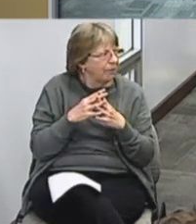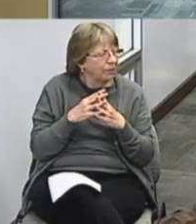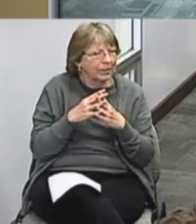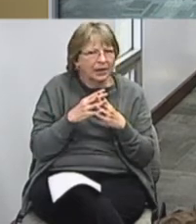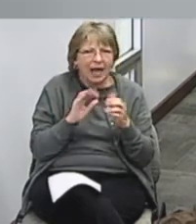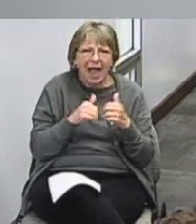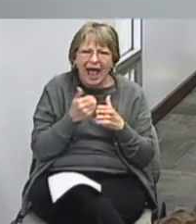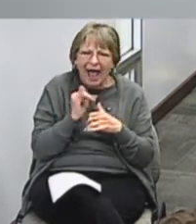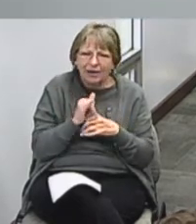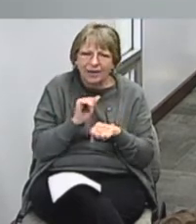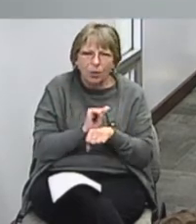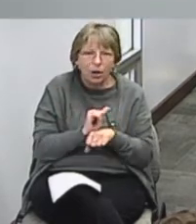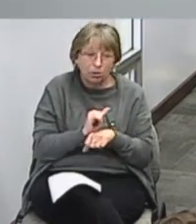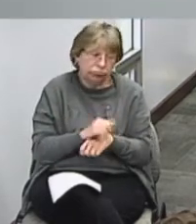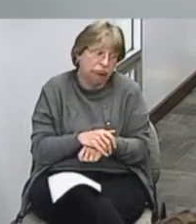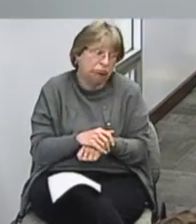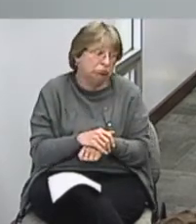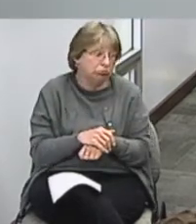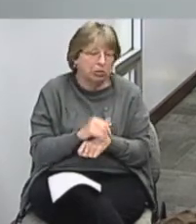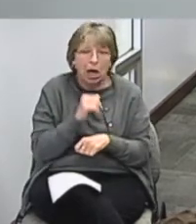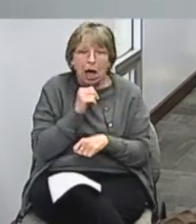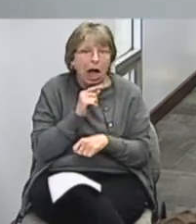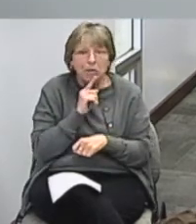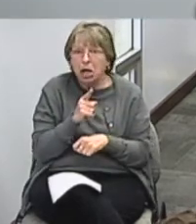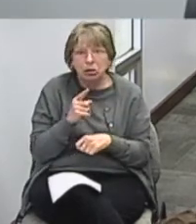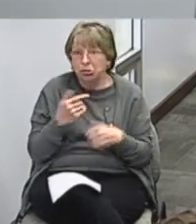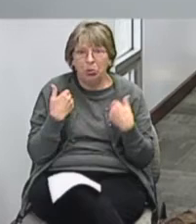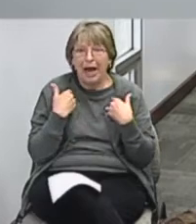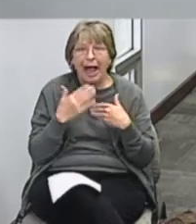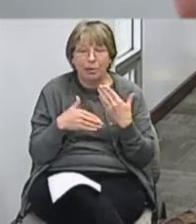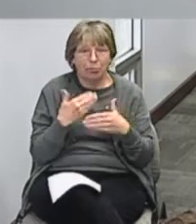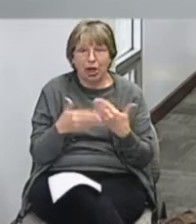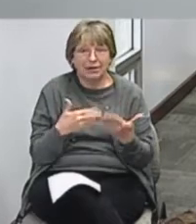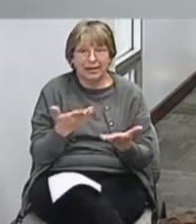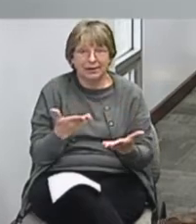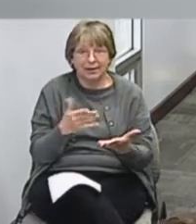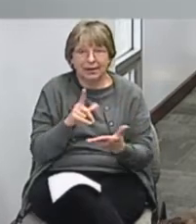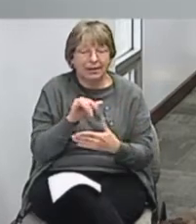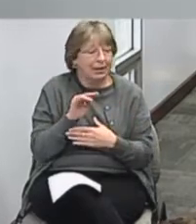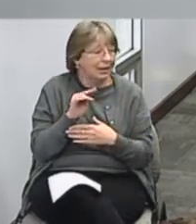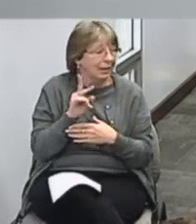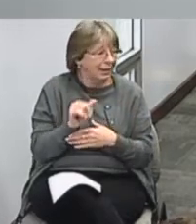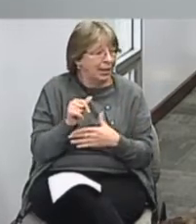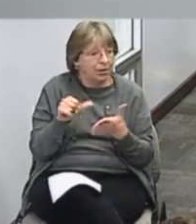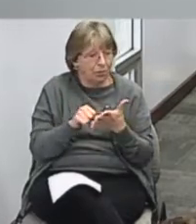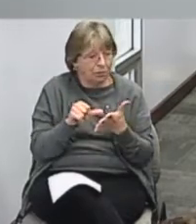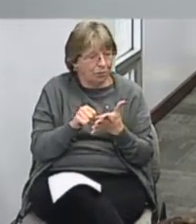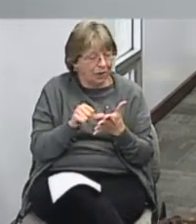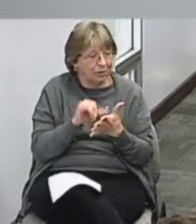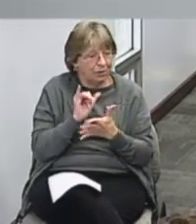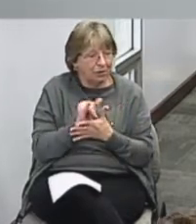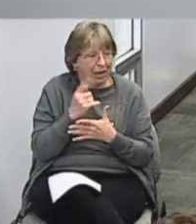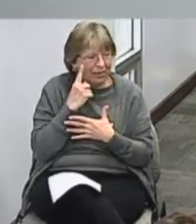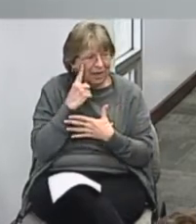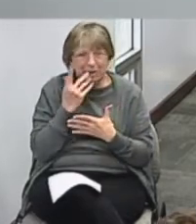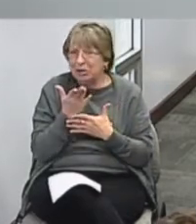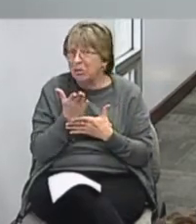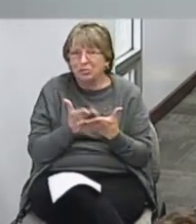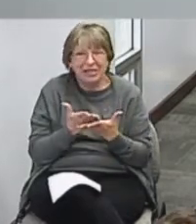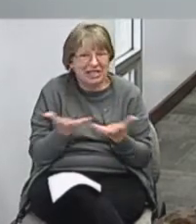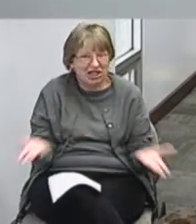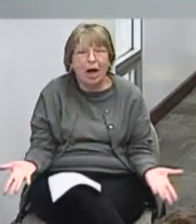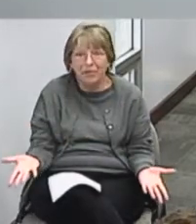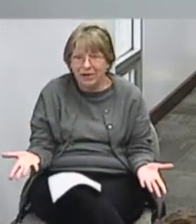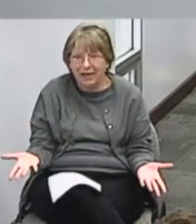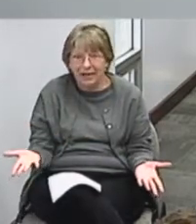process works. I'm not sure there was a process. question I was having, yeah. Linda did some research and thinking there would be something back in that